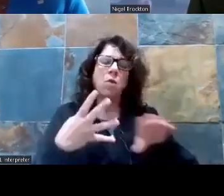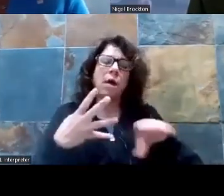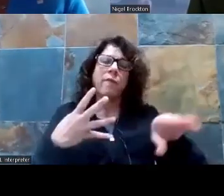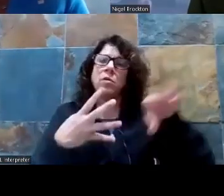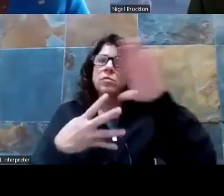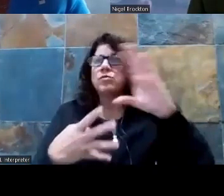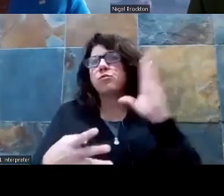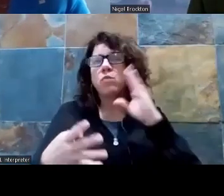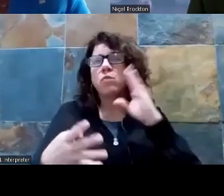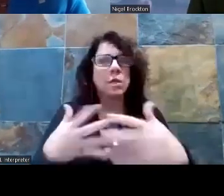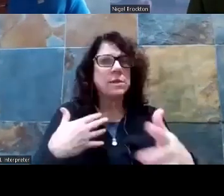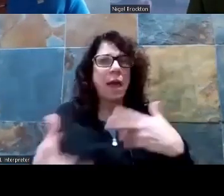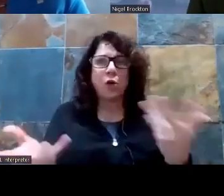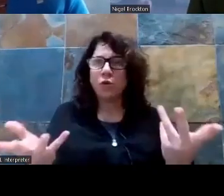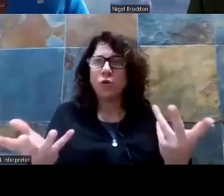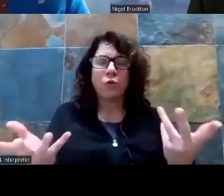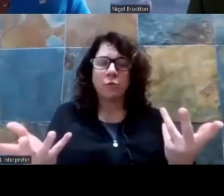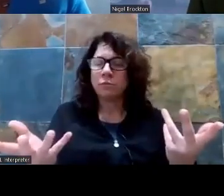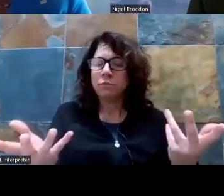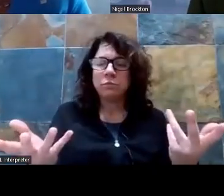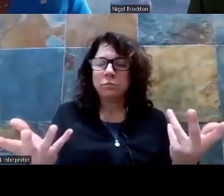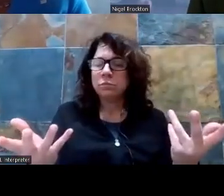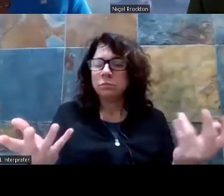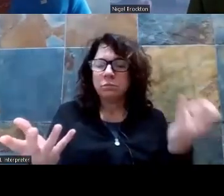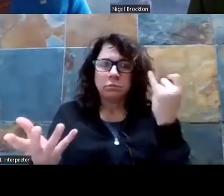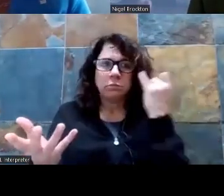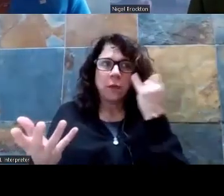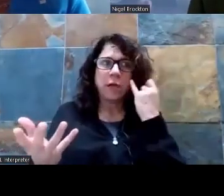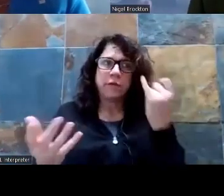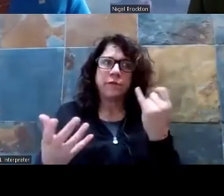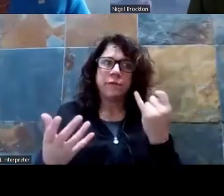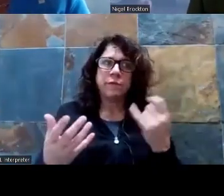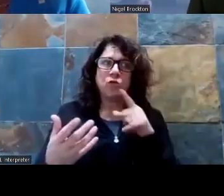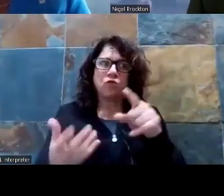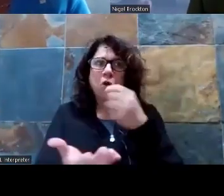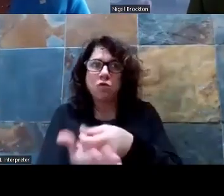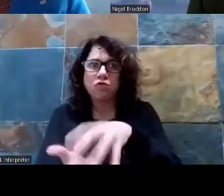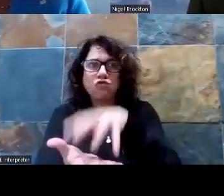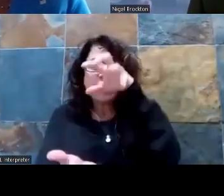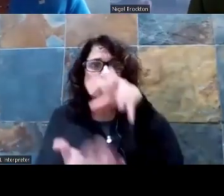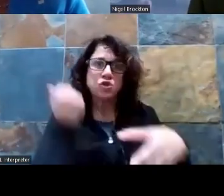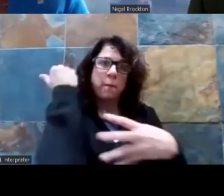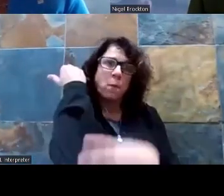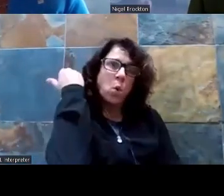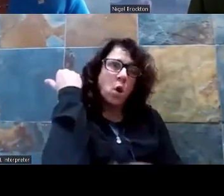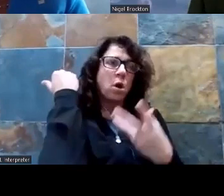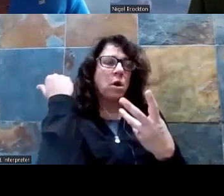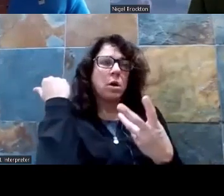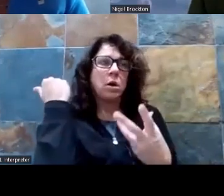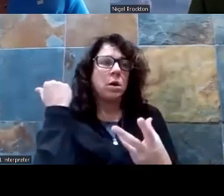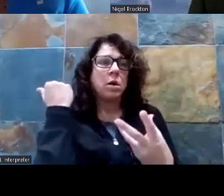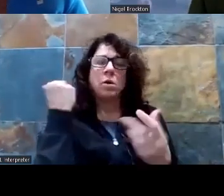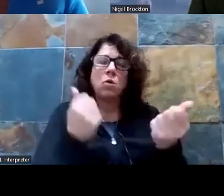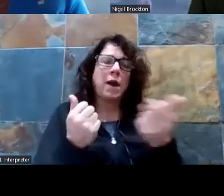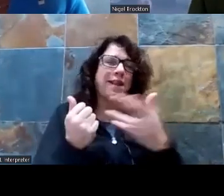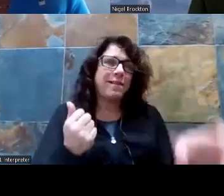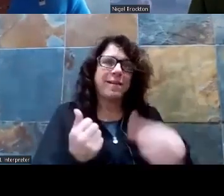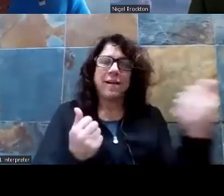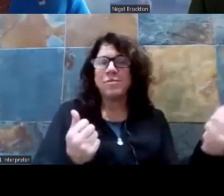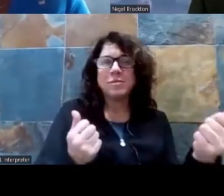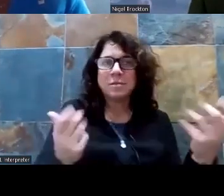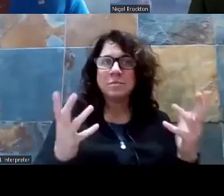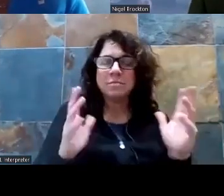know, it doesn't matter if you are rich or you're poor or anything else, and get